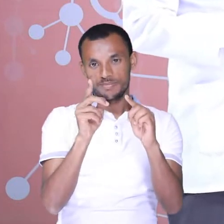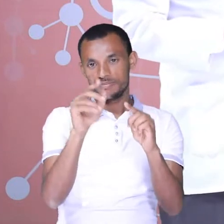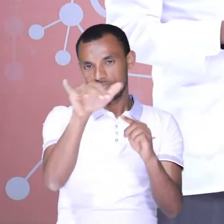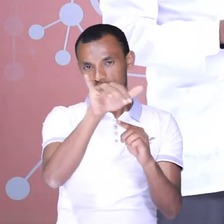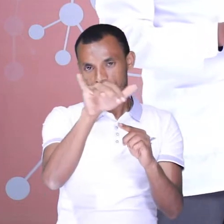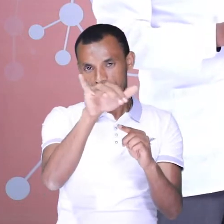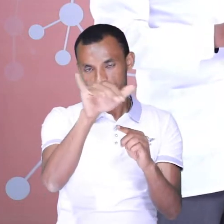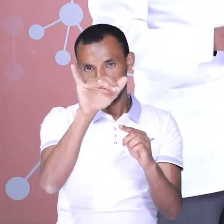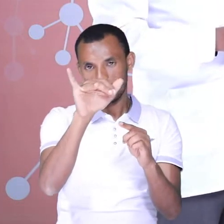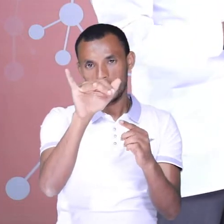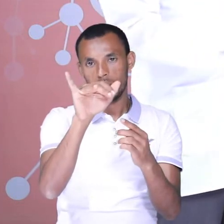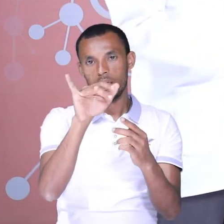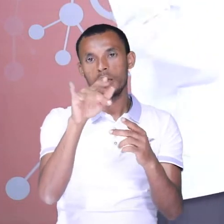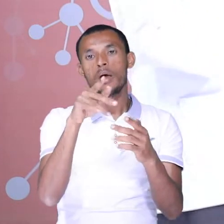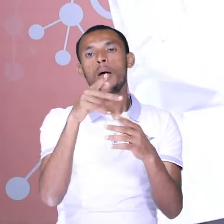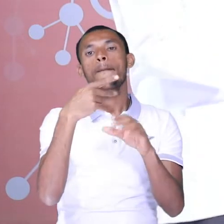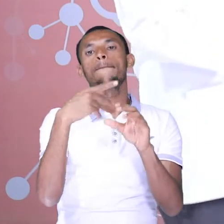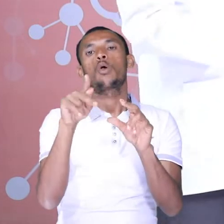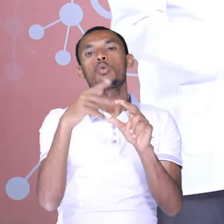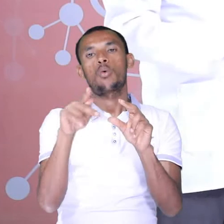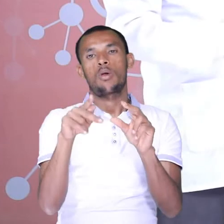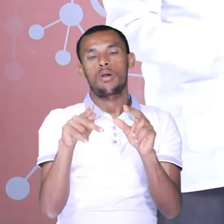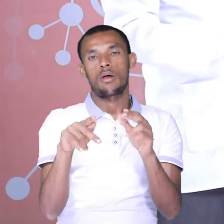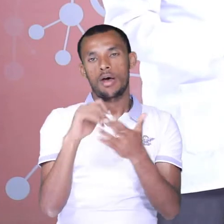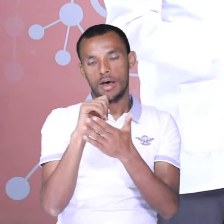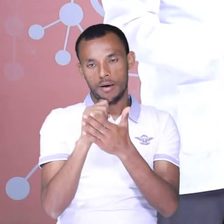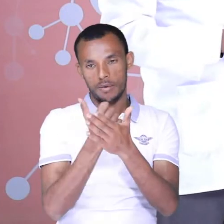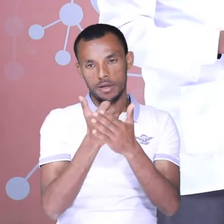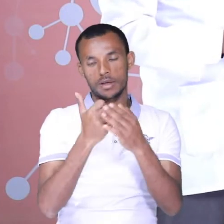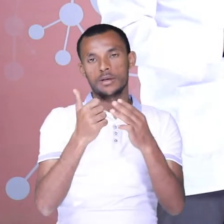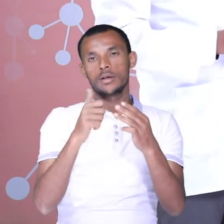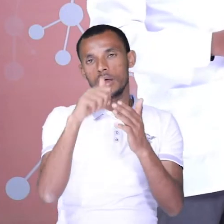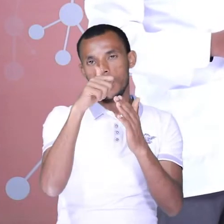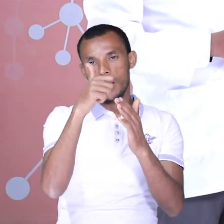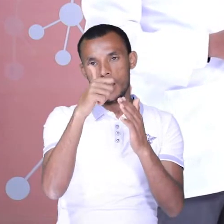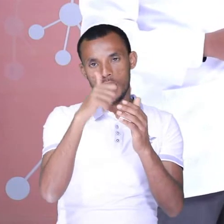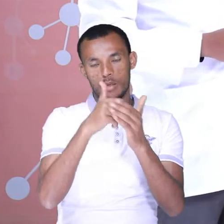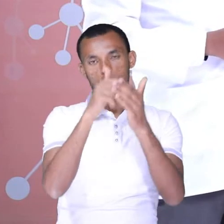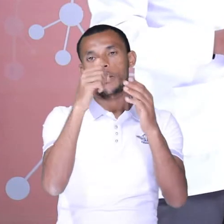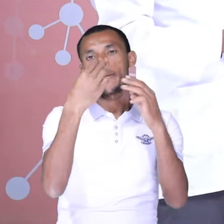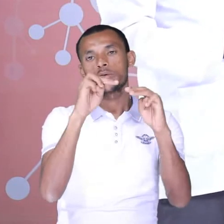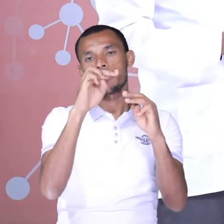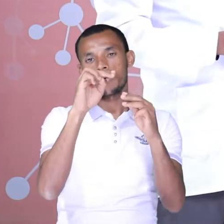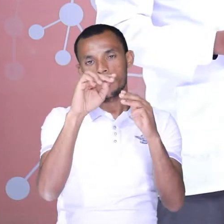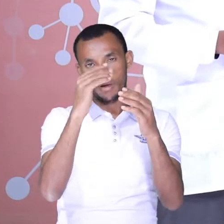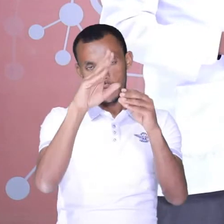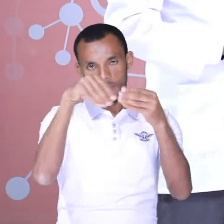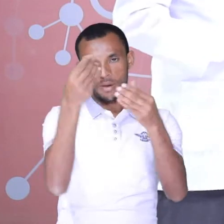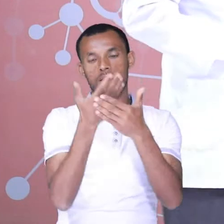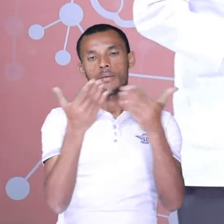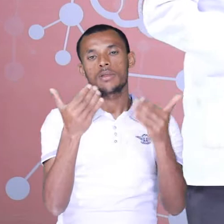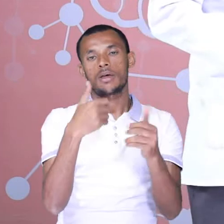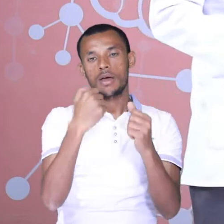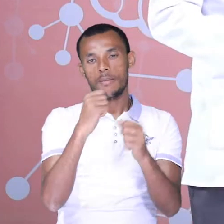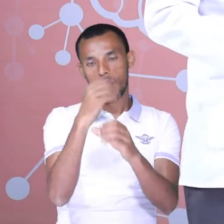similar protons. So average atomic mass of a given element can be calculated by using this formula: